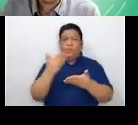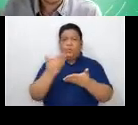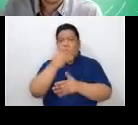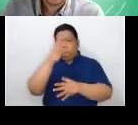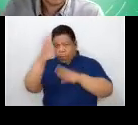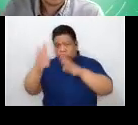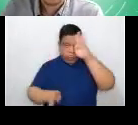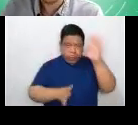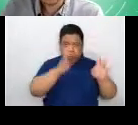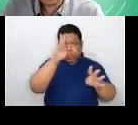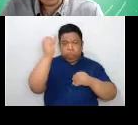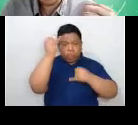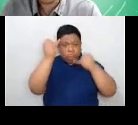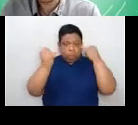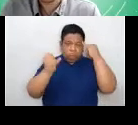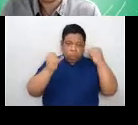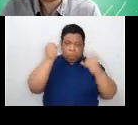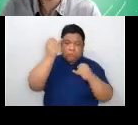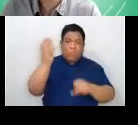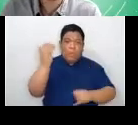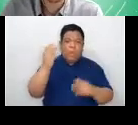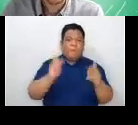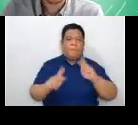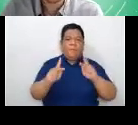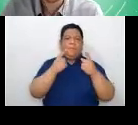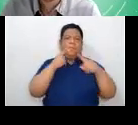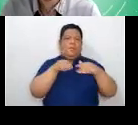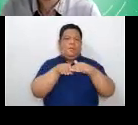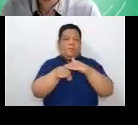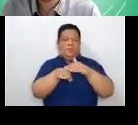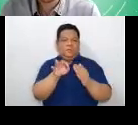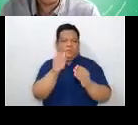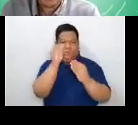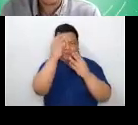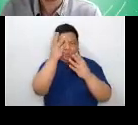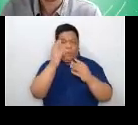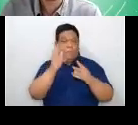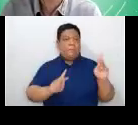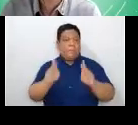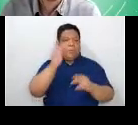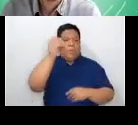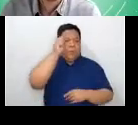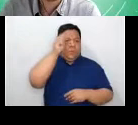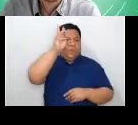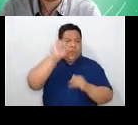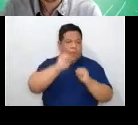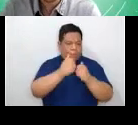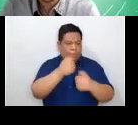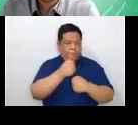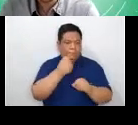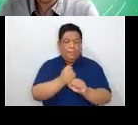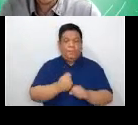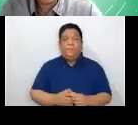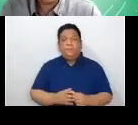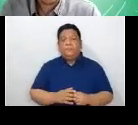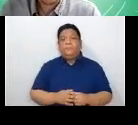novel ideas that are coming about because people have access to that information, because people know how to make things. And